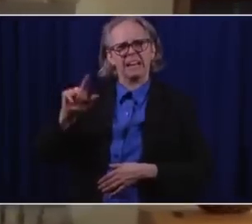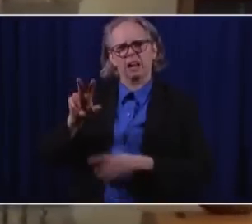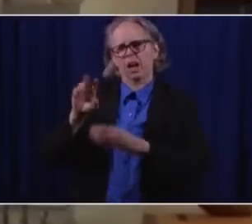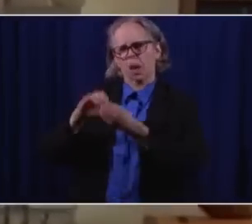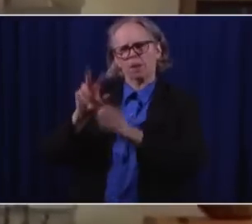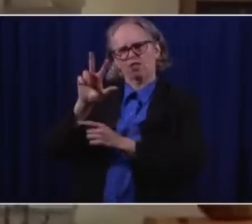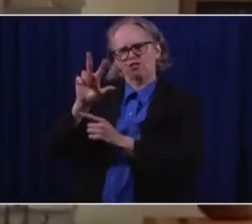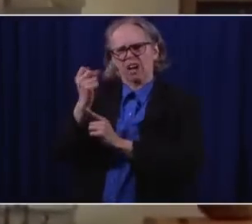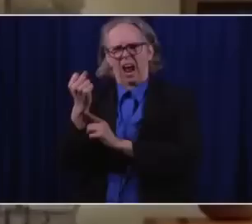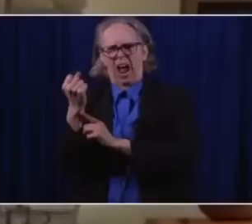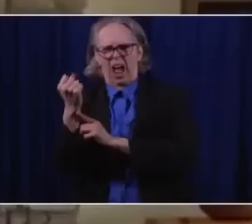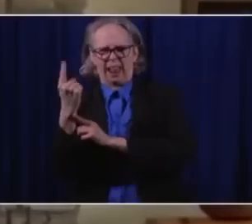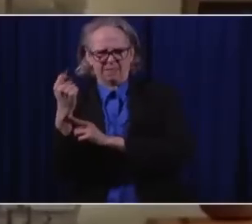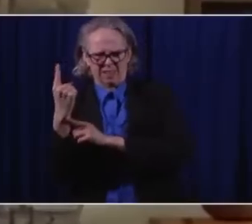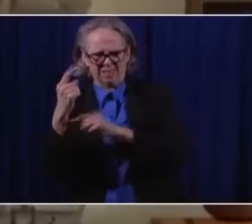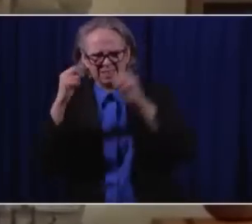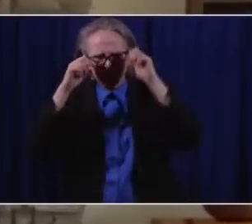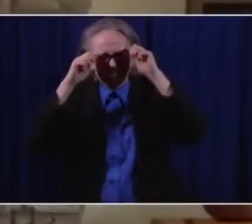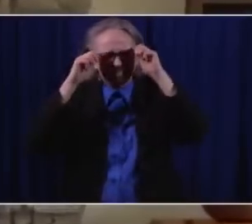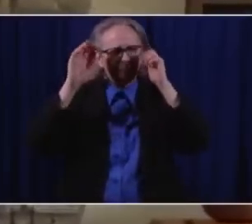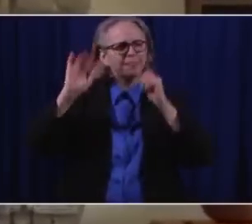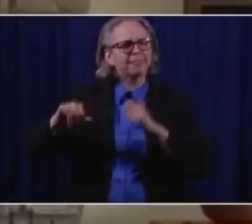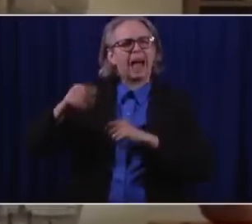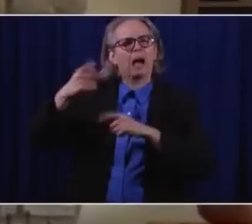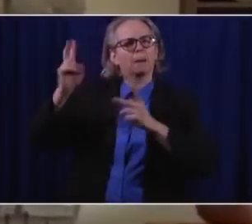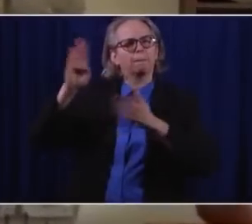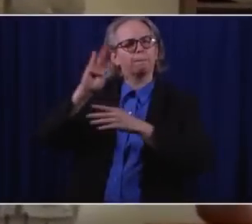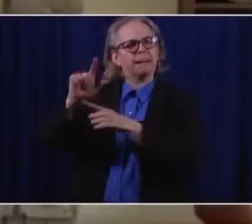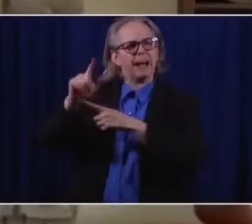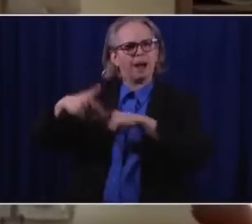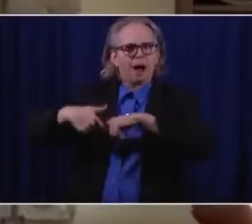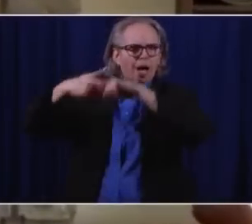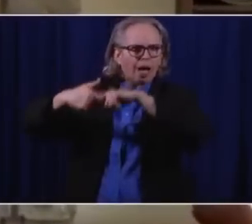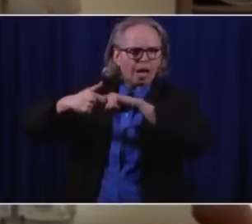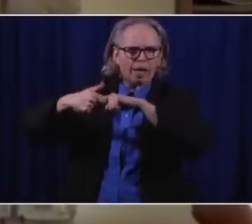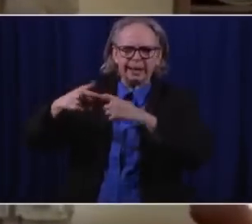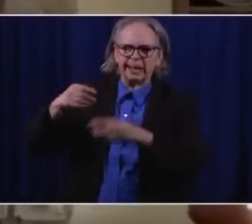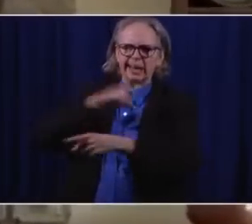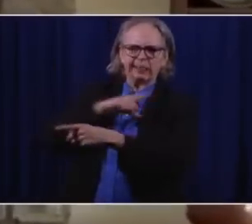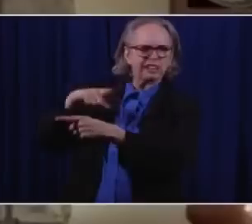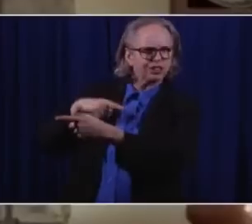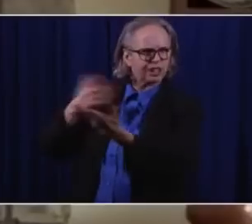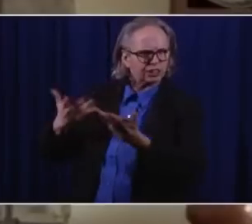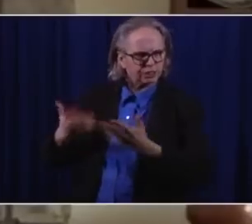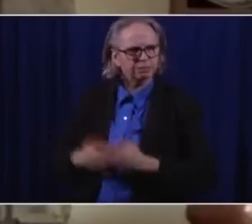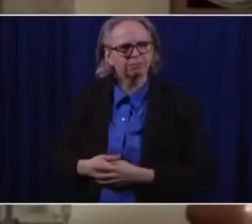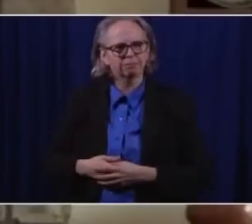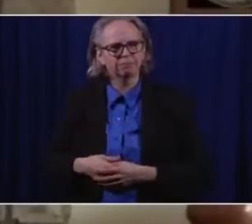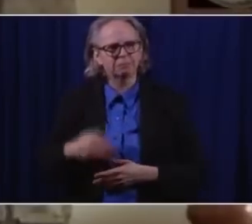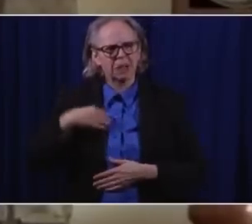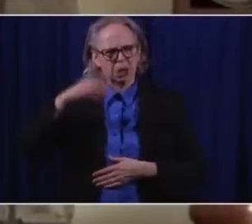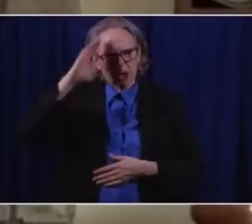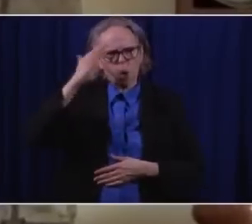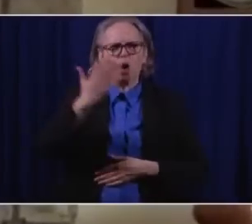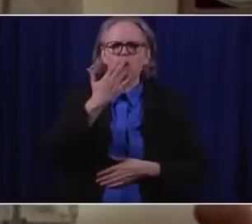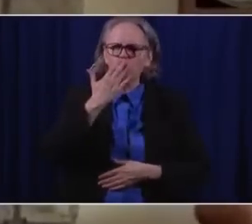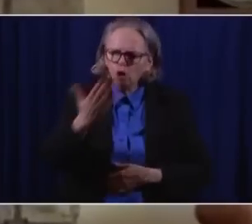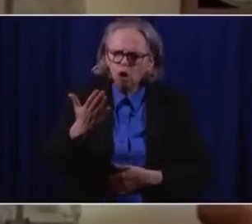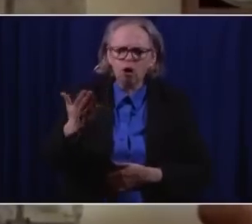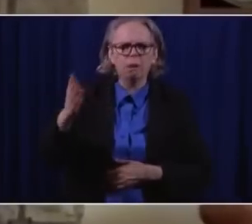know that all bills are well-intended. I know this bill is well-intended, but I think there's some things that maybe